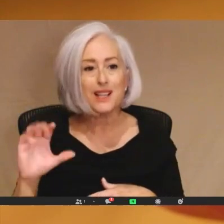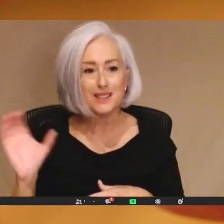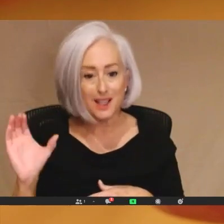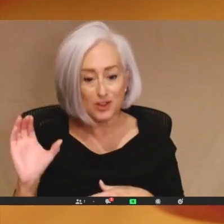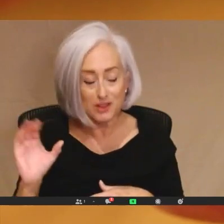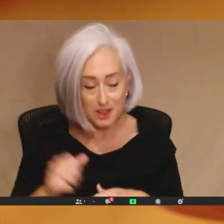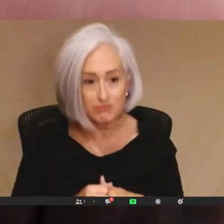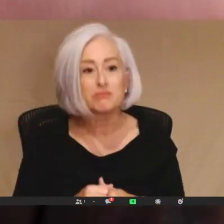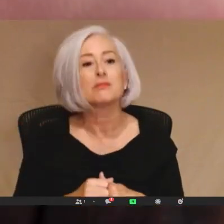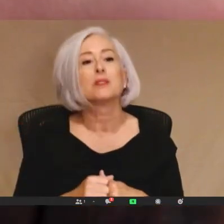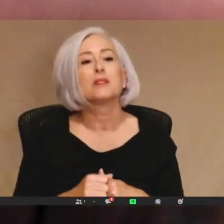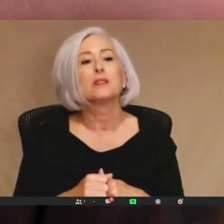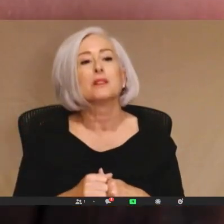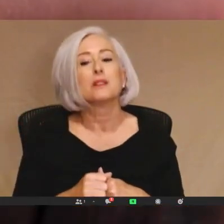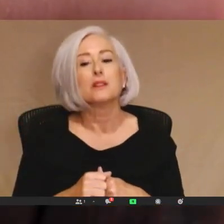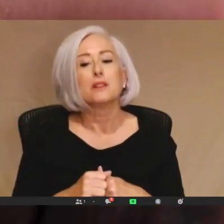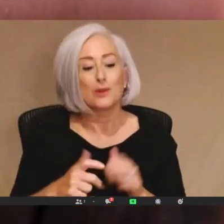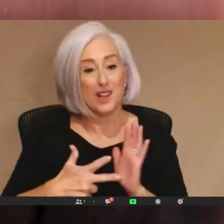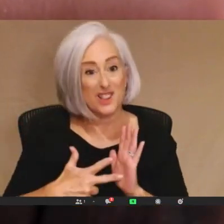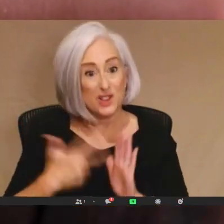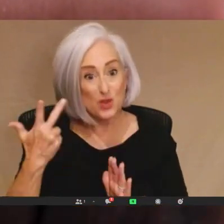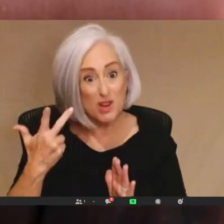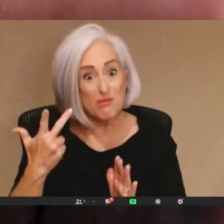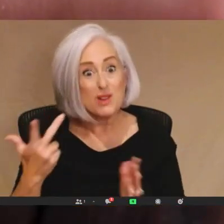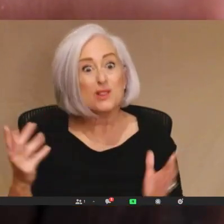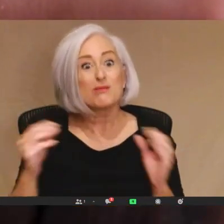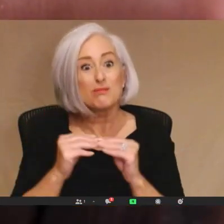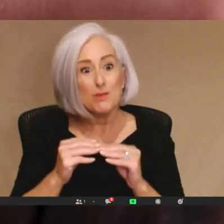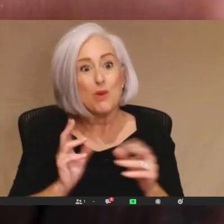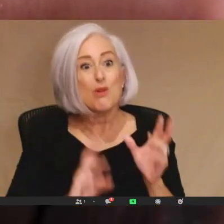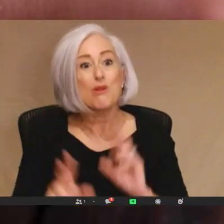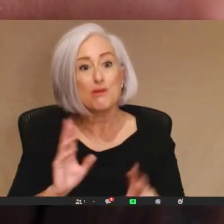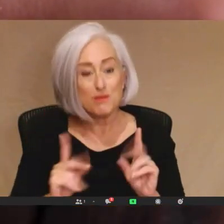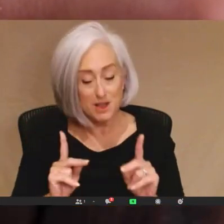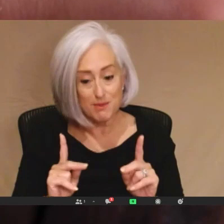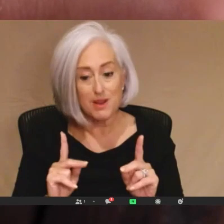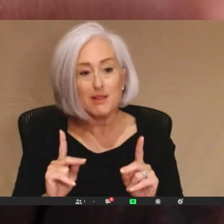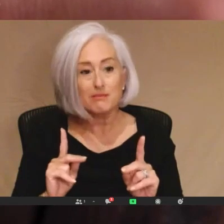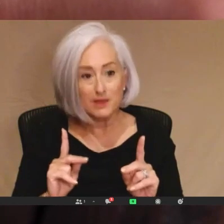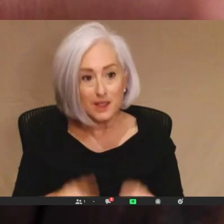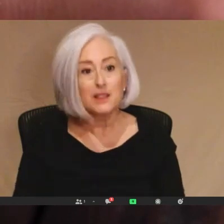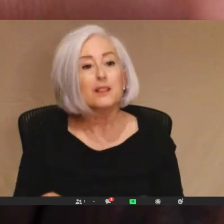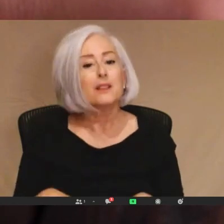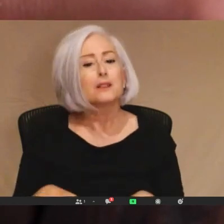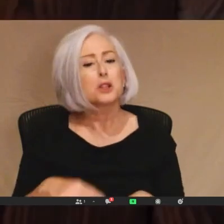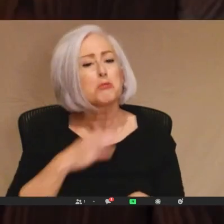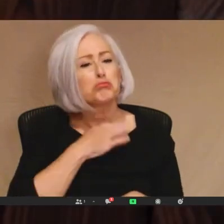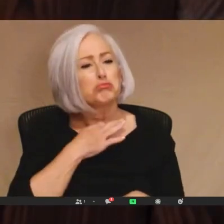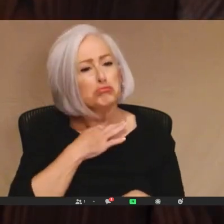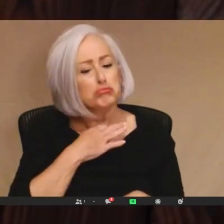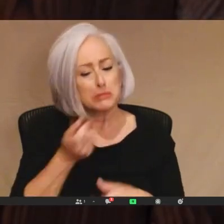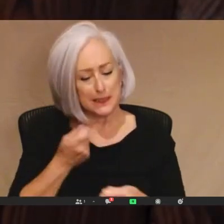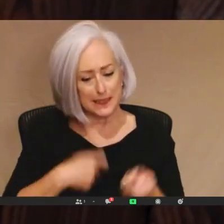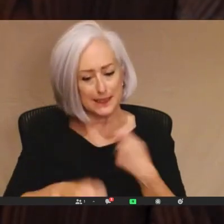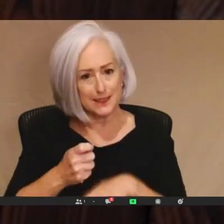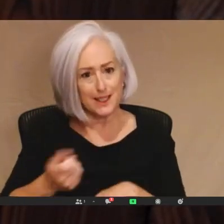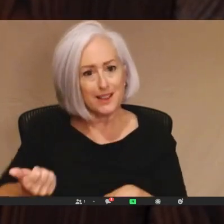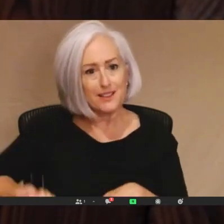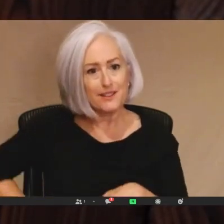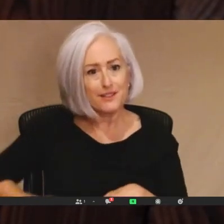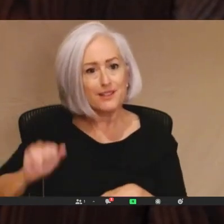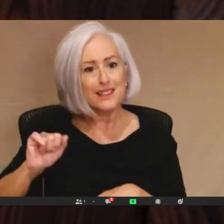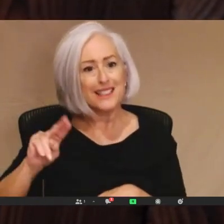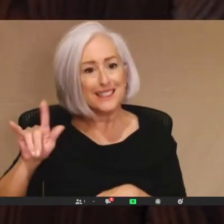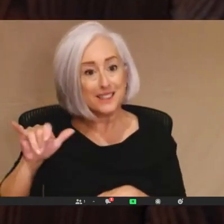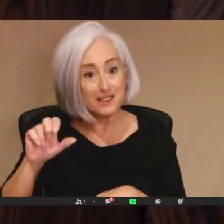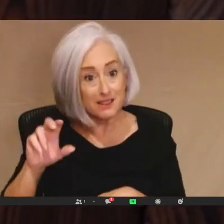So instead of depending on pills or insulin, could a change in diet be key to preventing or even reversing diabetes? The